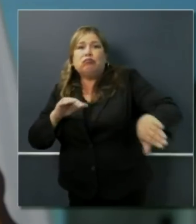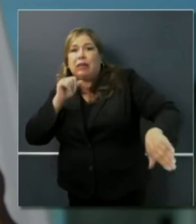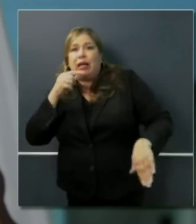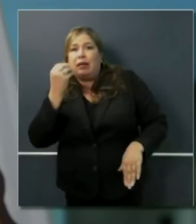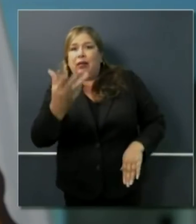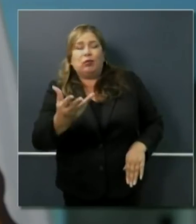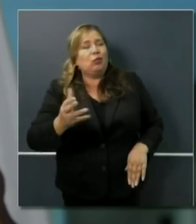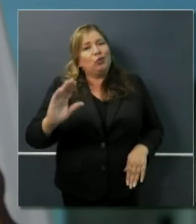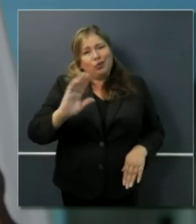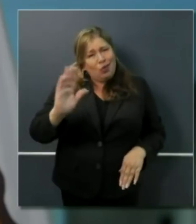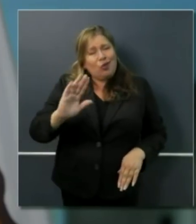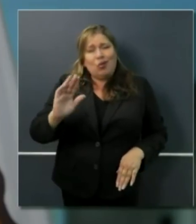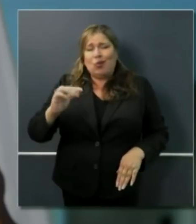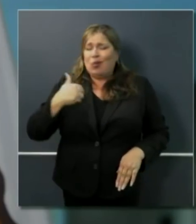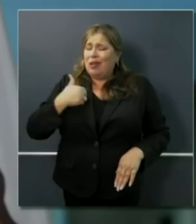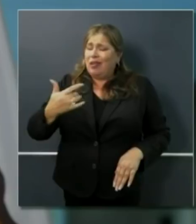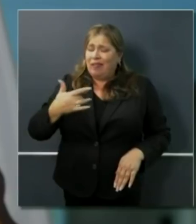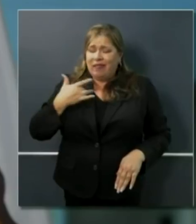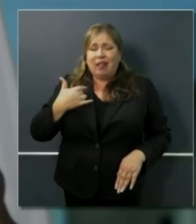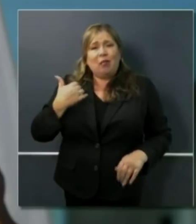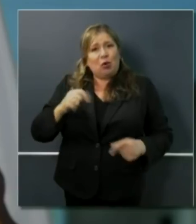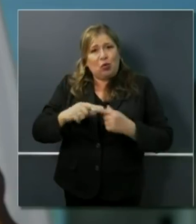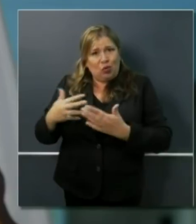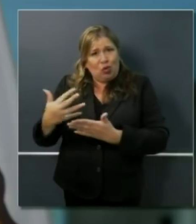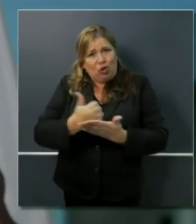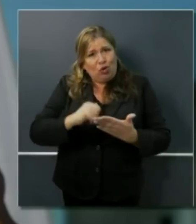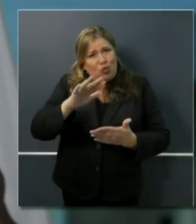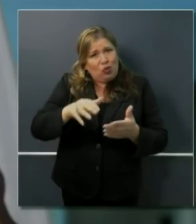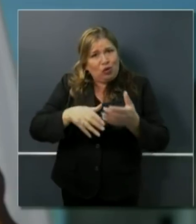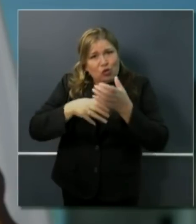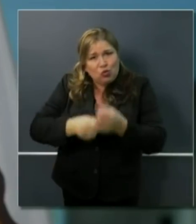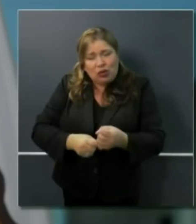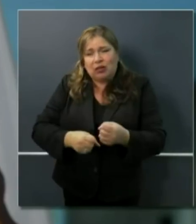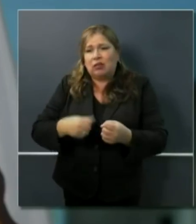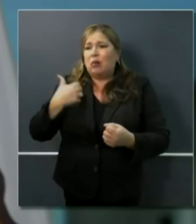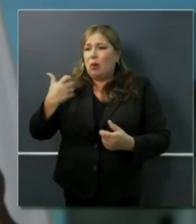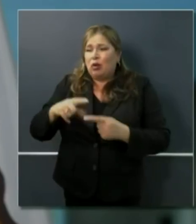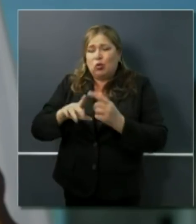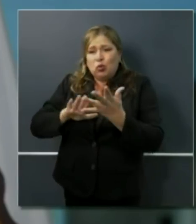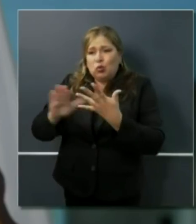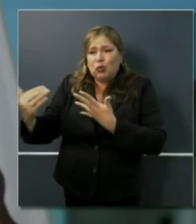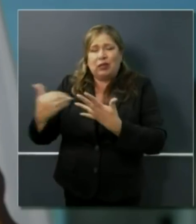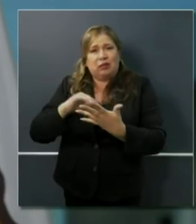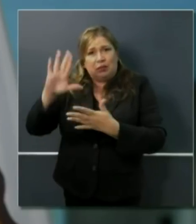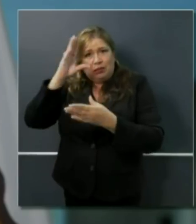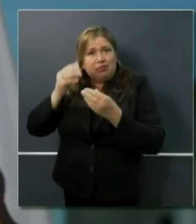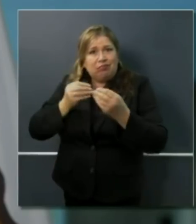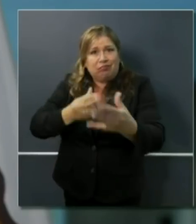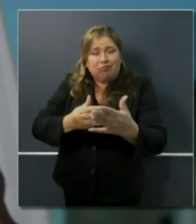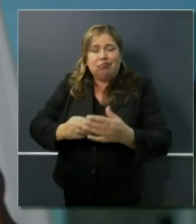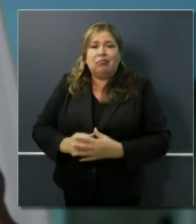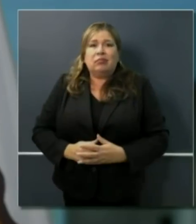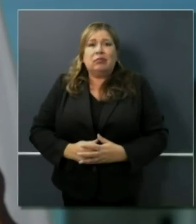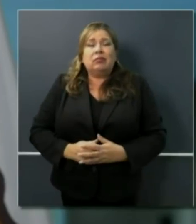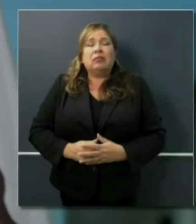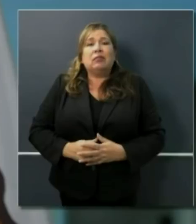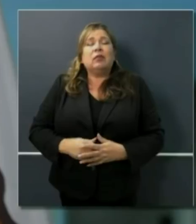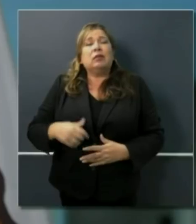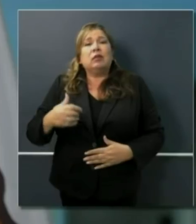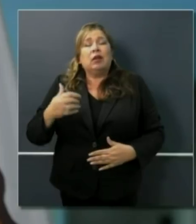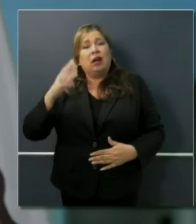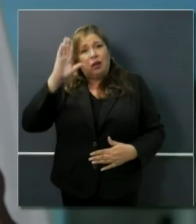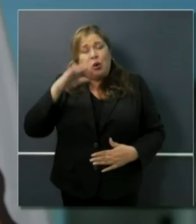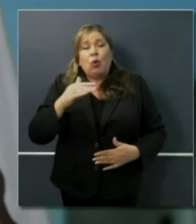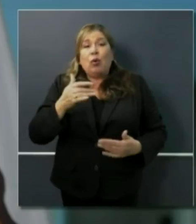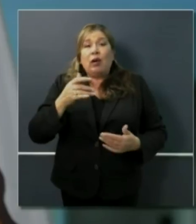trust. Some folks, I haven't earned it yet. Others, I may be earning it, but it's conditioned on me being forthright and